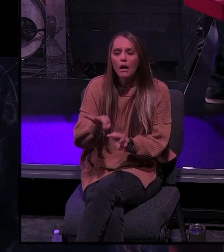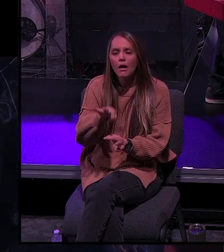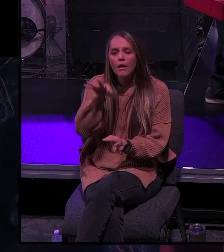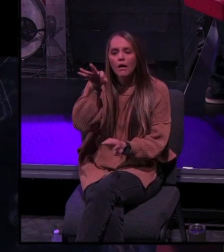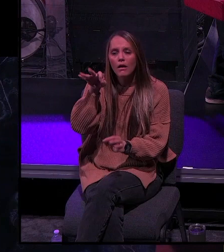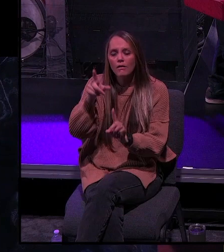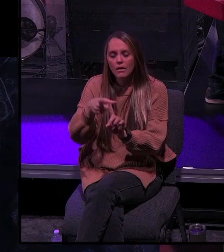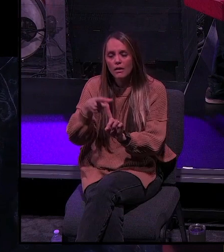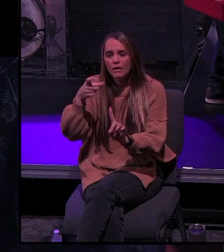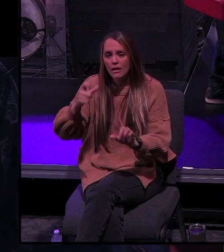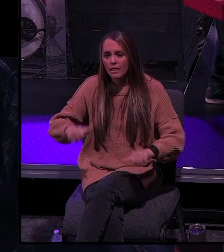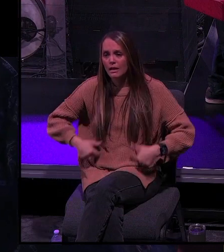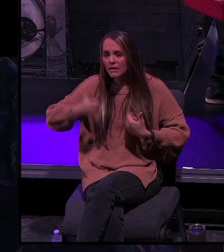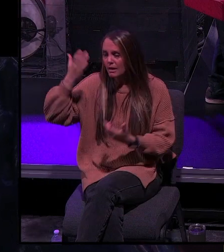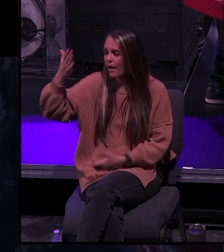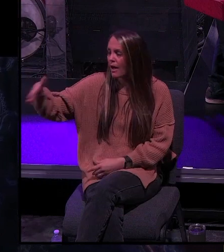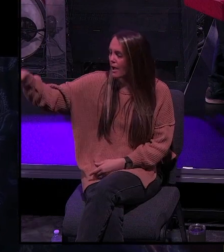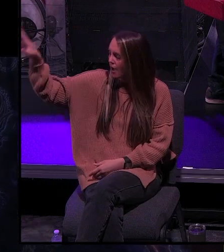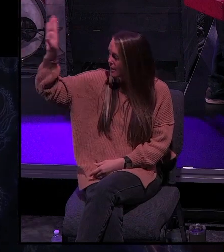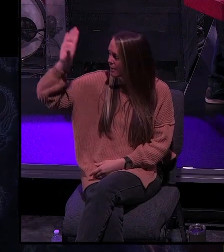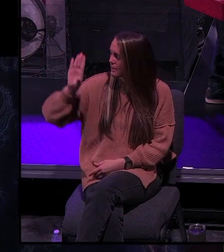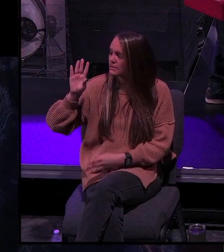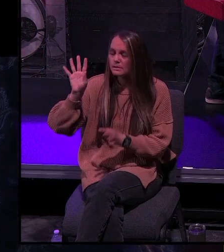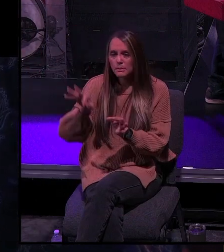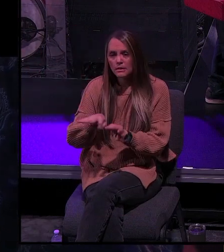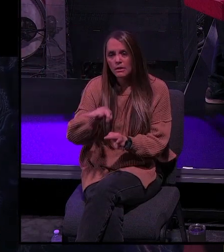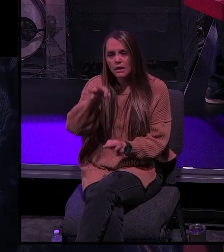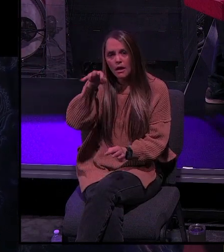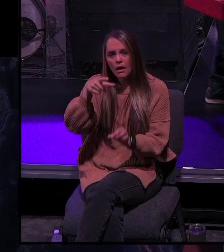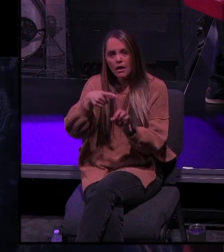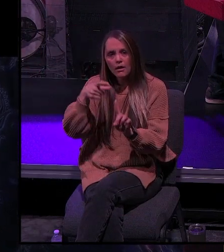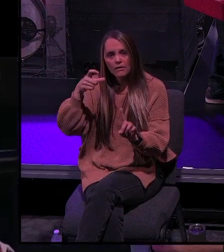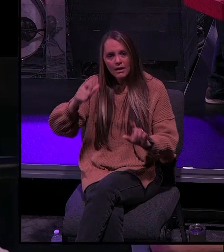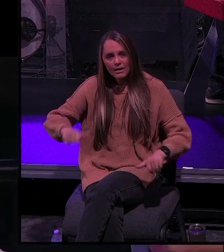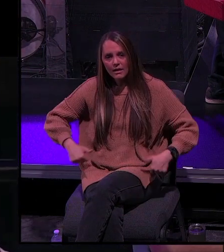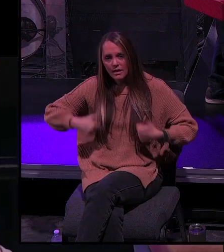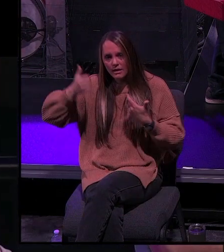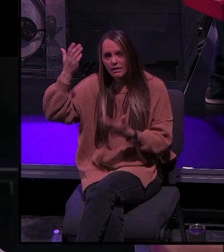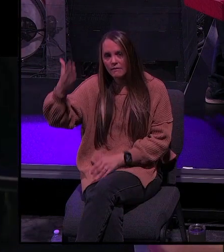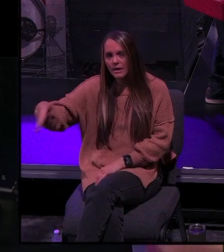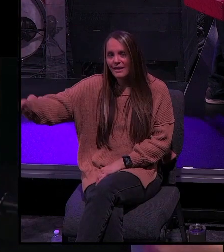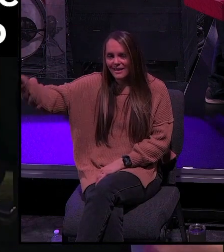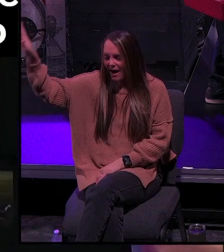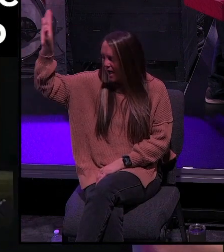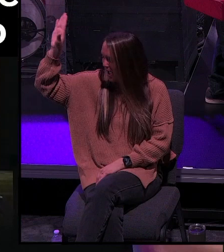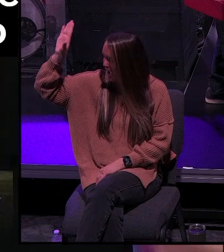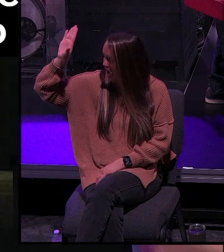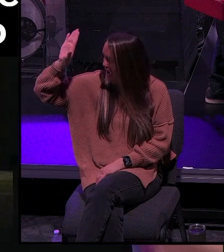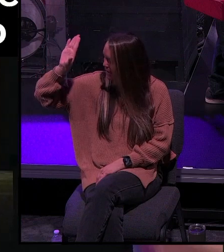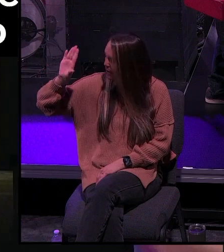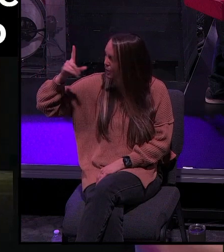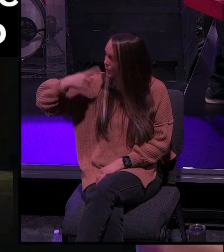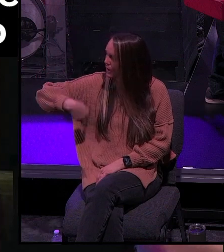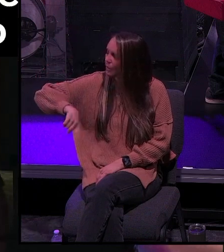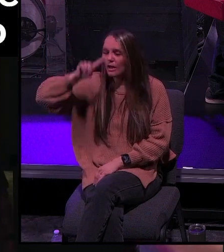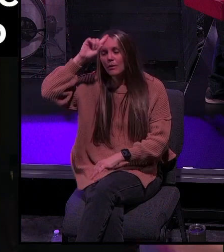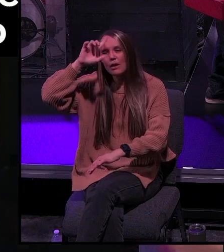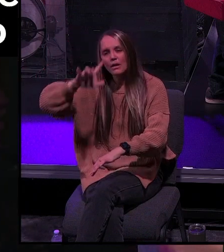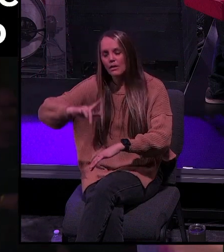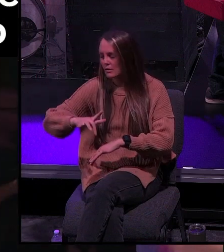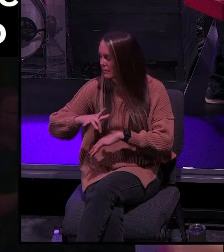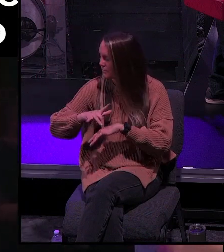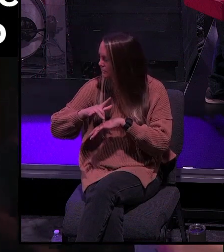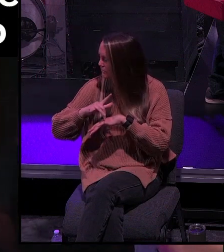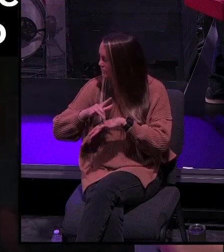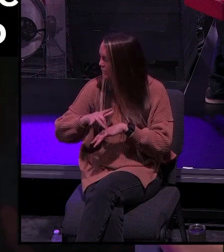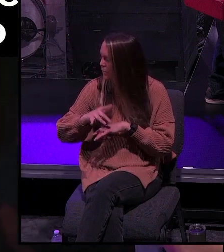Spirit of the Living God, Spirit of the Living God, we only want